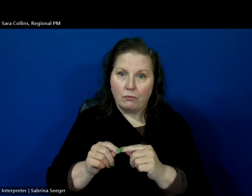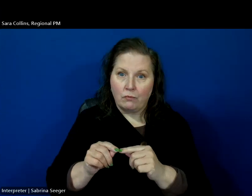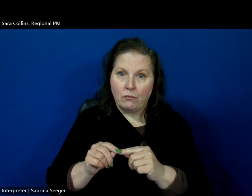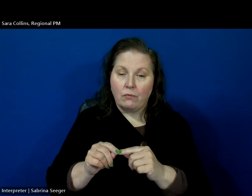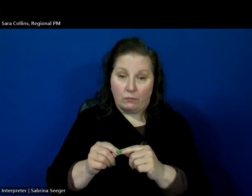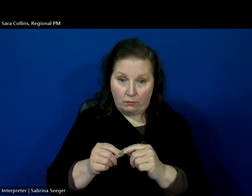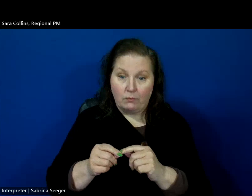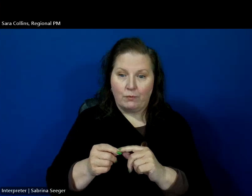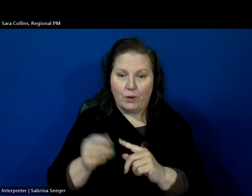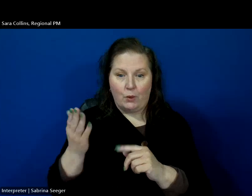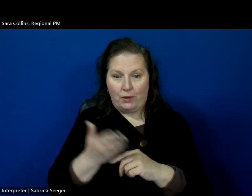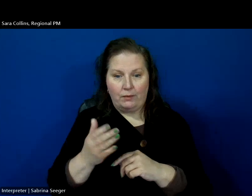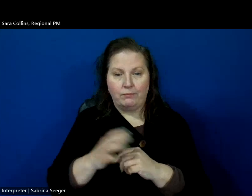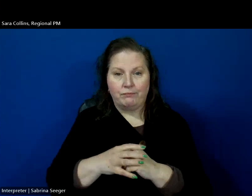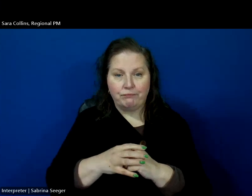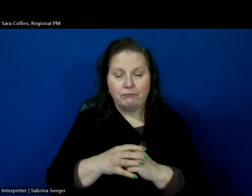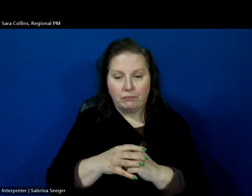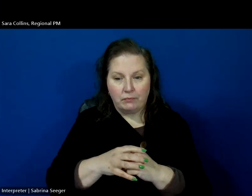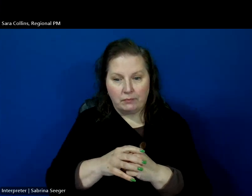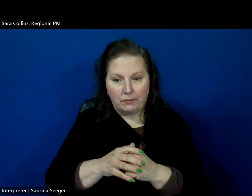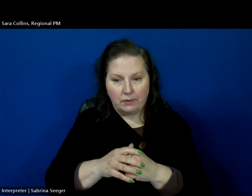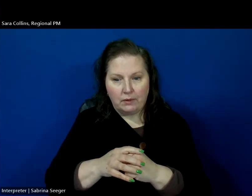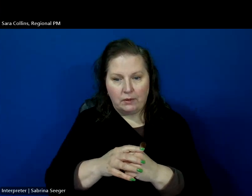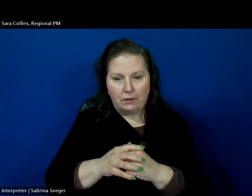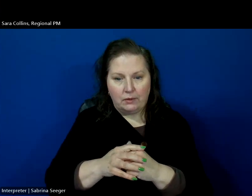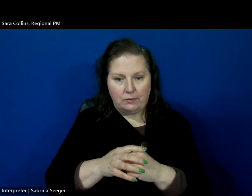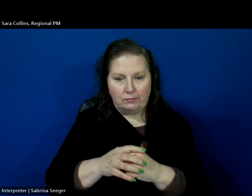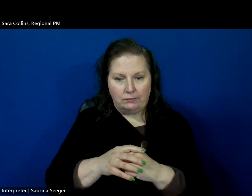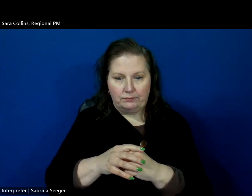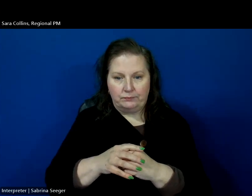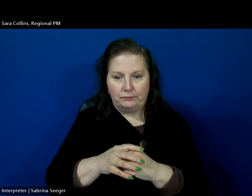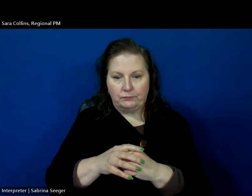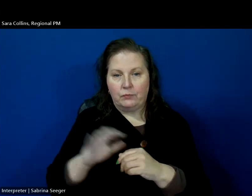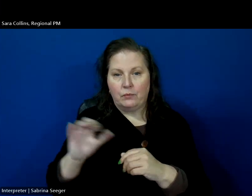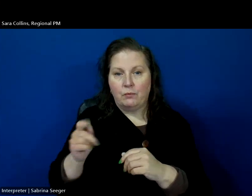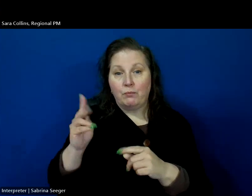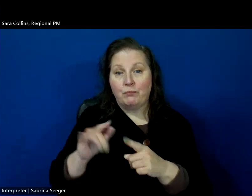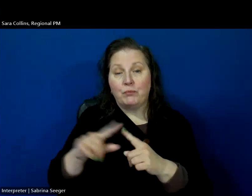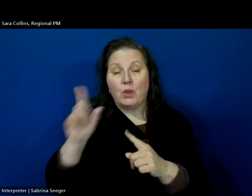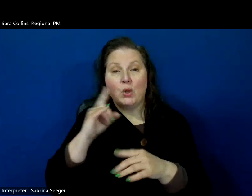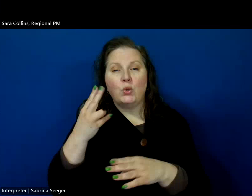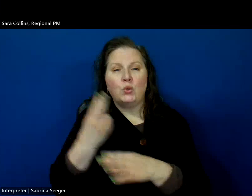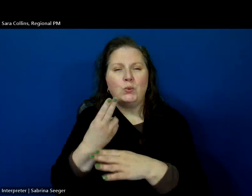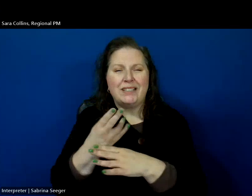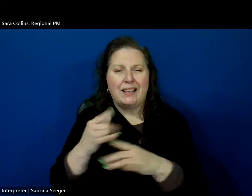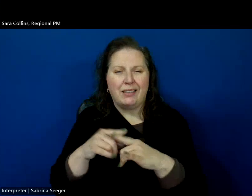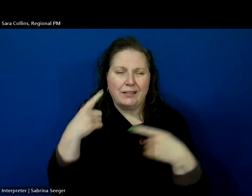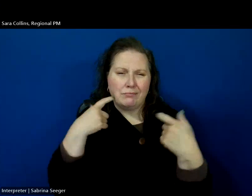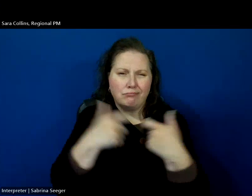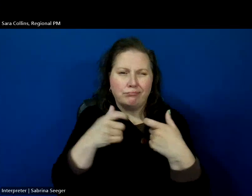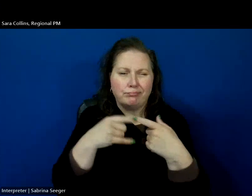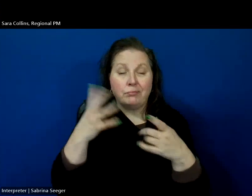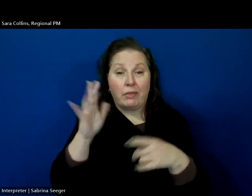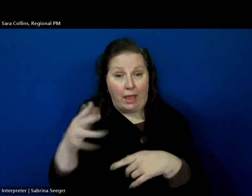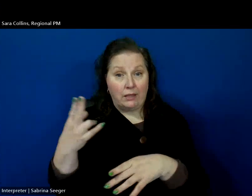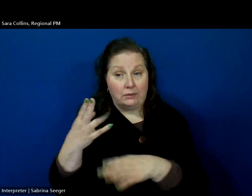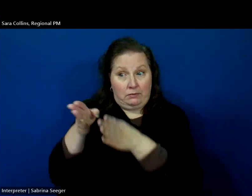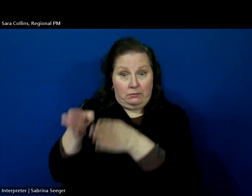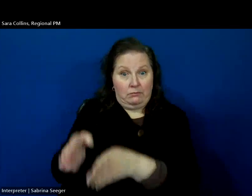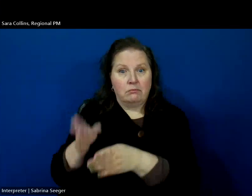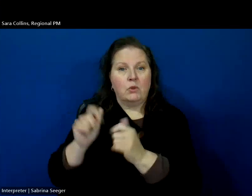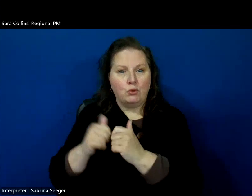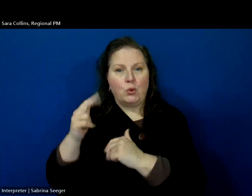All right, back to you, Stephen. Thank you. So the pole owning utilities are the logical entity to